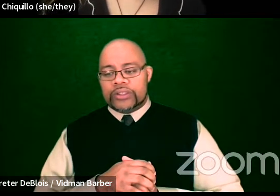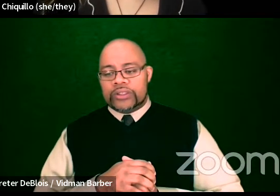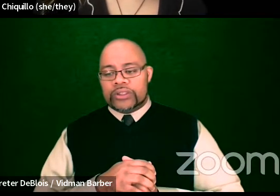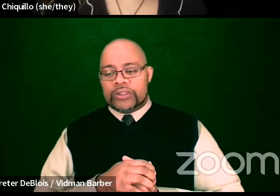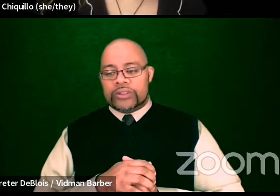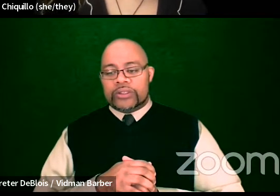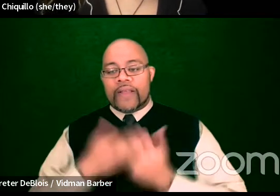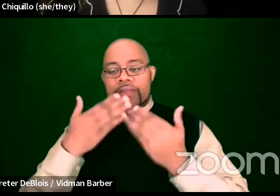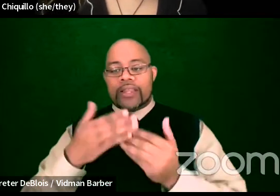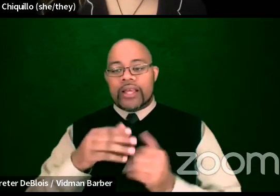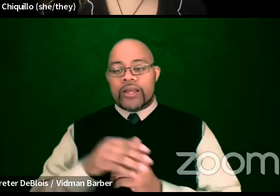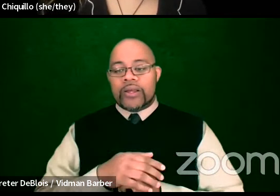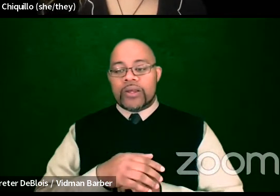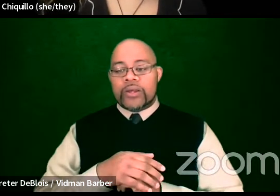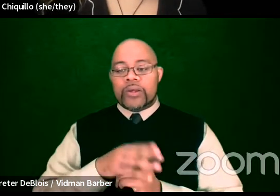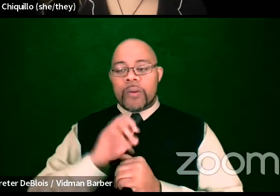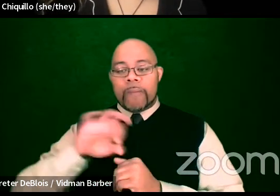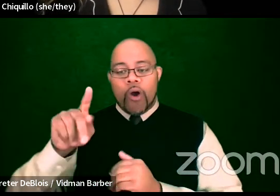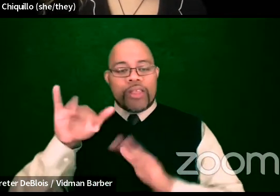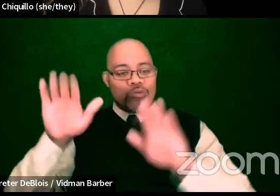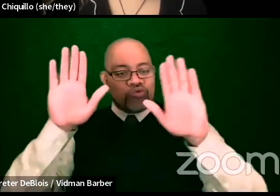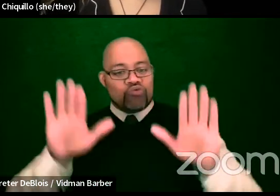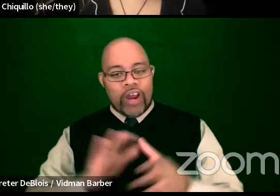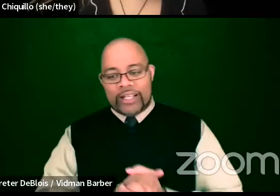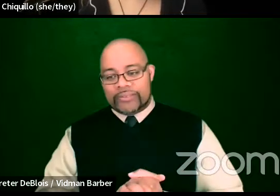Thank you, Mark. That was great.